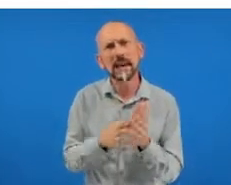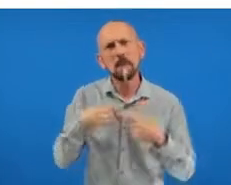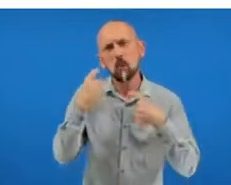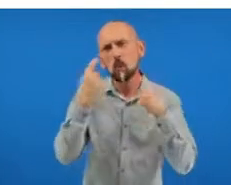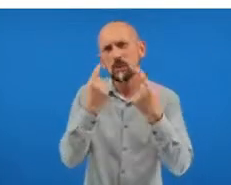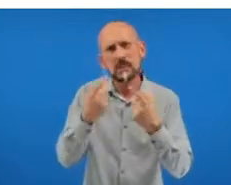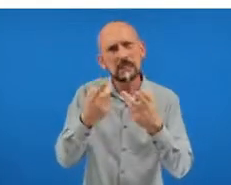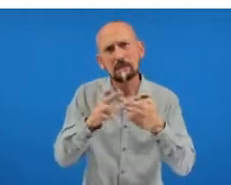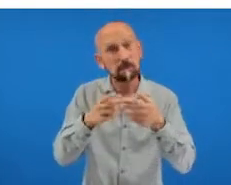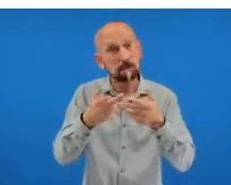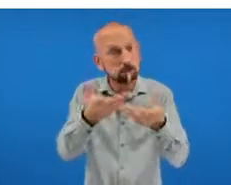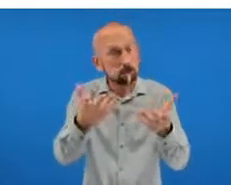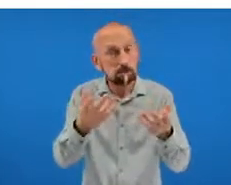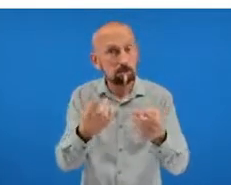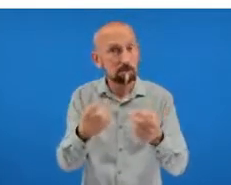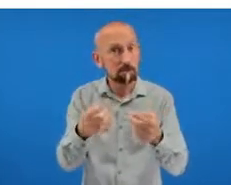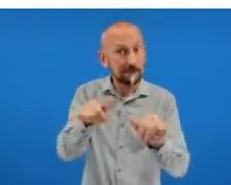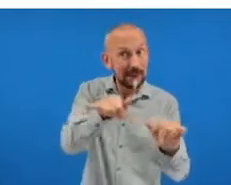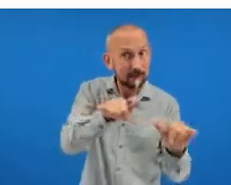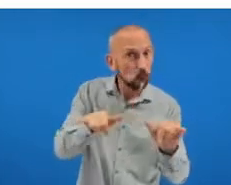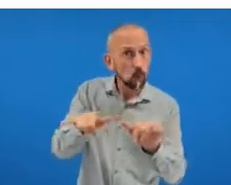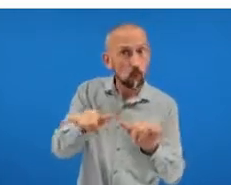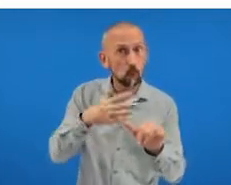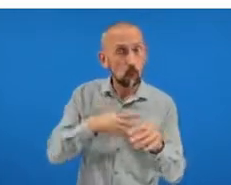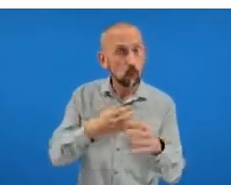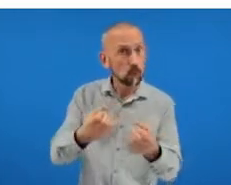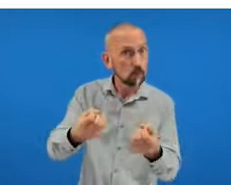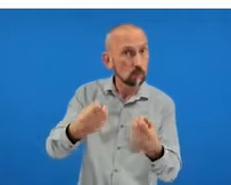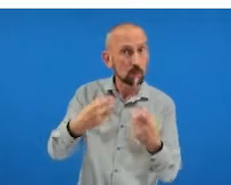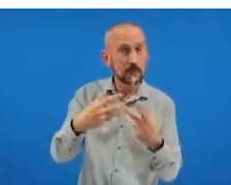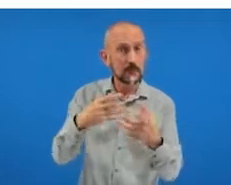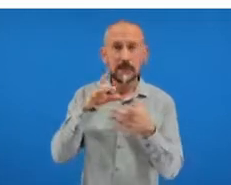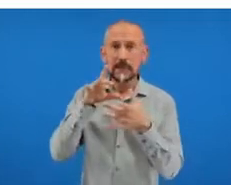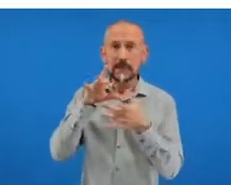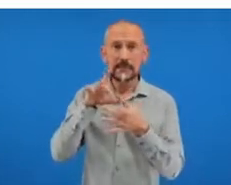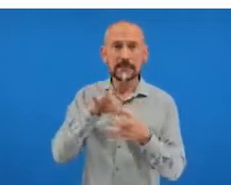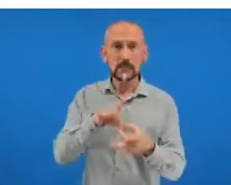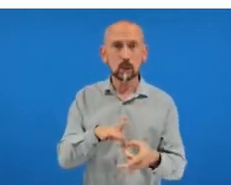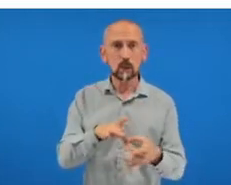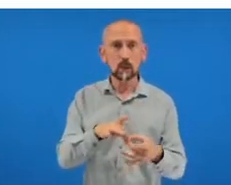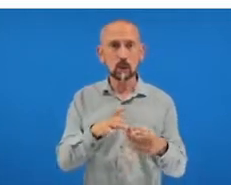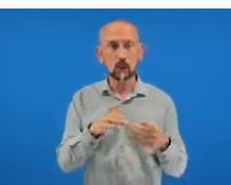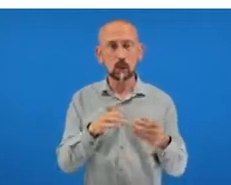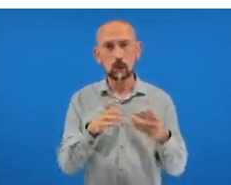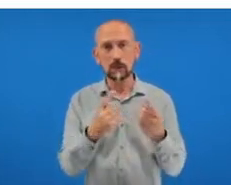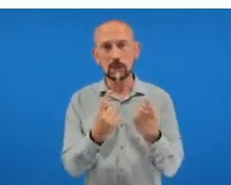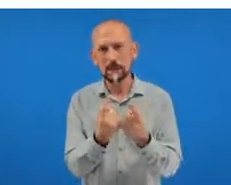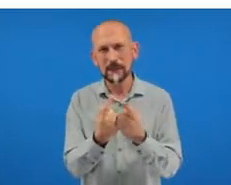one of you would like to say in relation to something that also has come up in all three of your